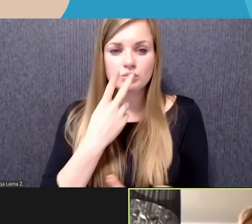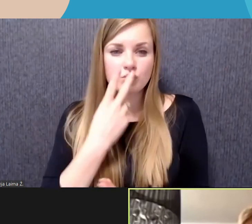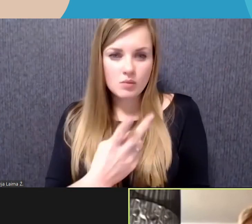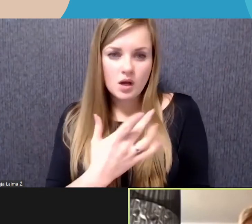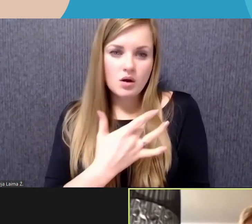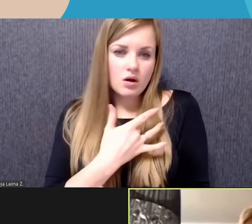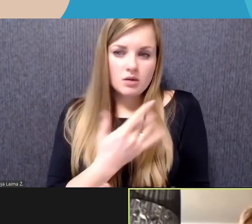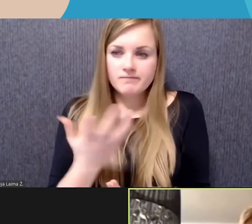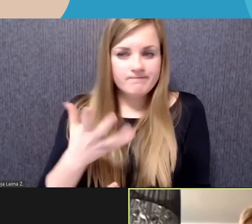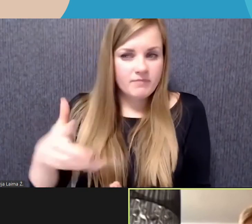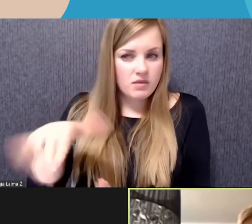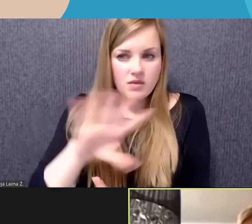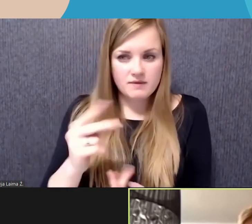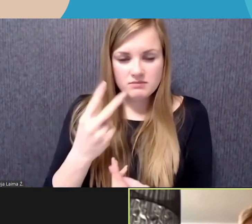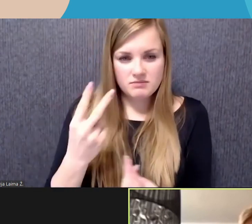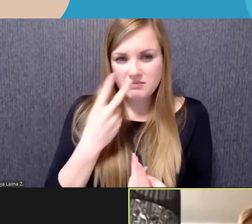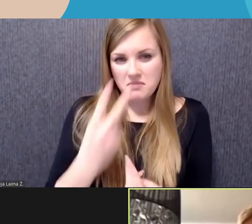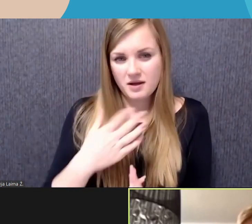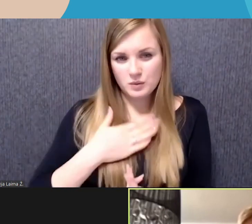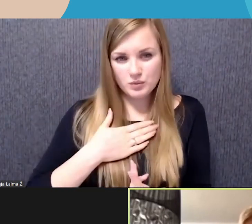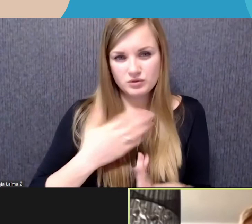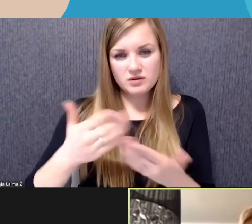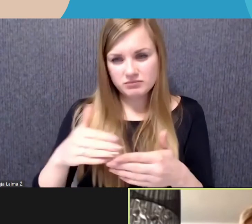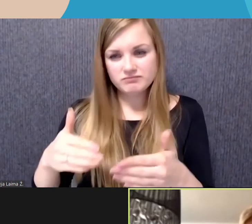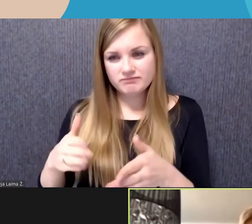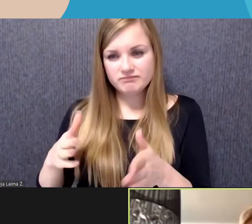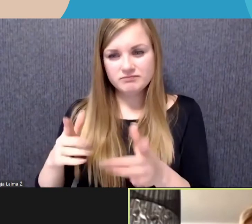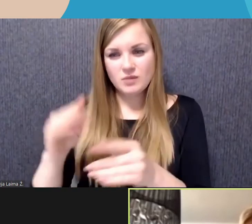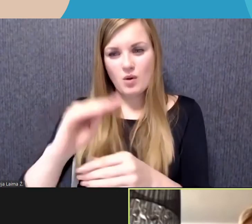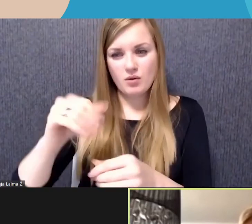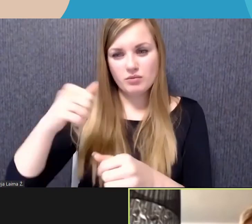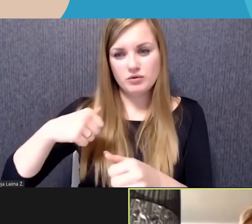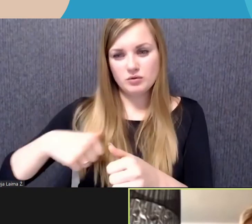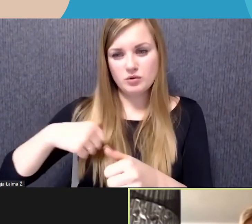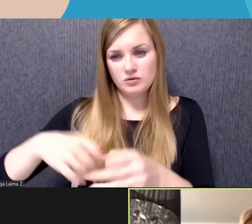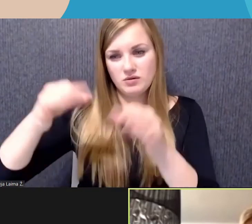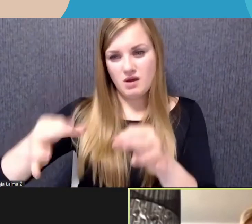a hate speech against me to police.